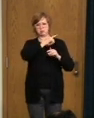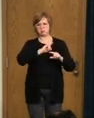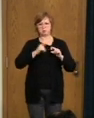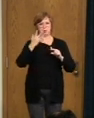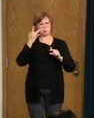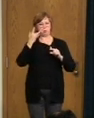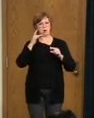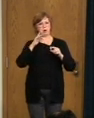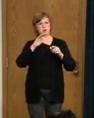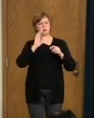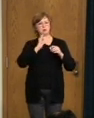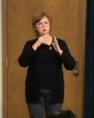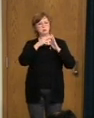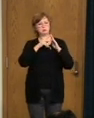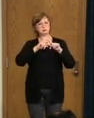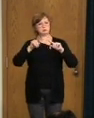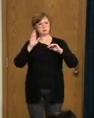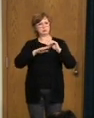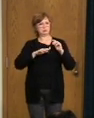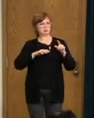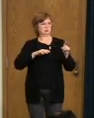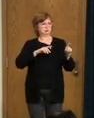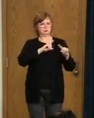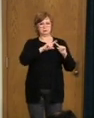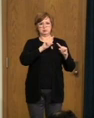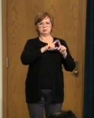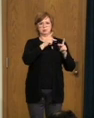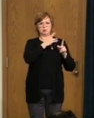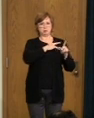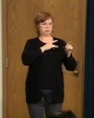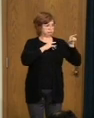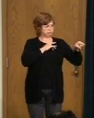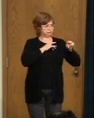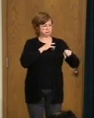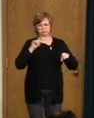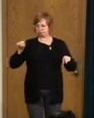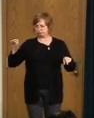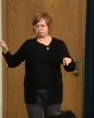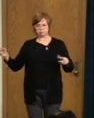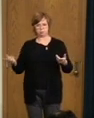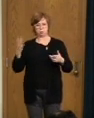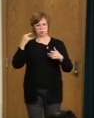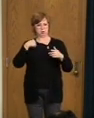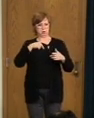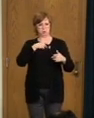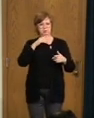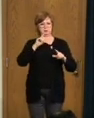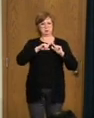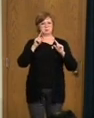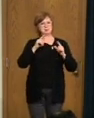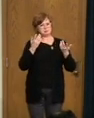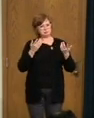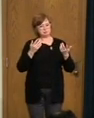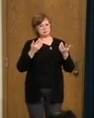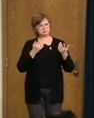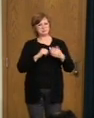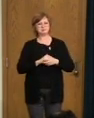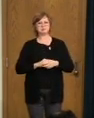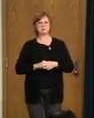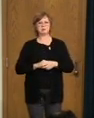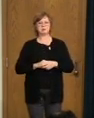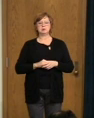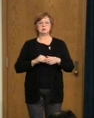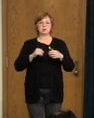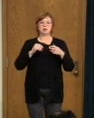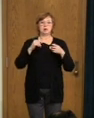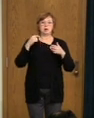different from other provinces. And what this shows is that, it shows all the points in Saskatchewan where we introduce public